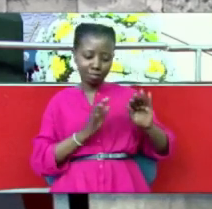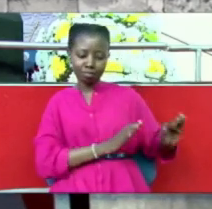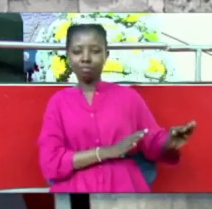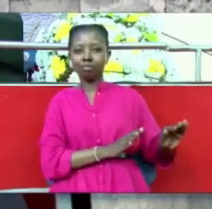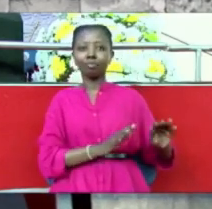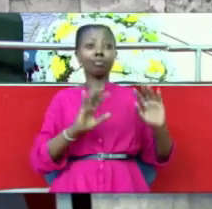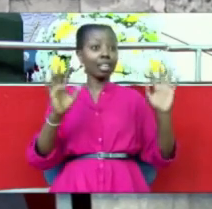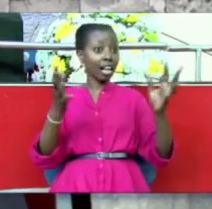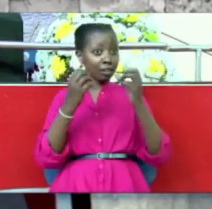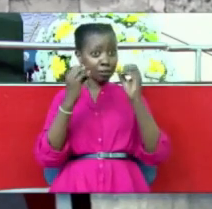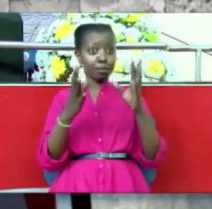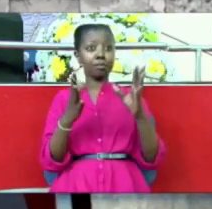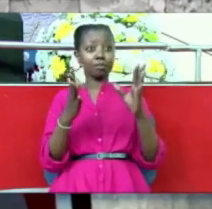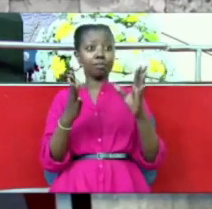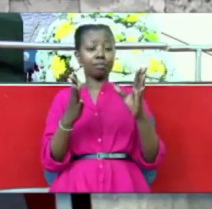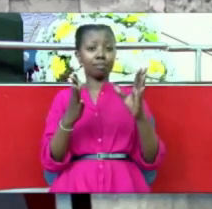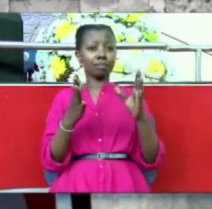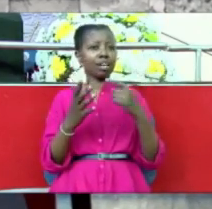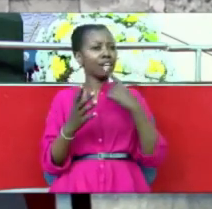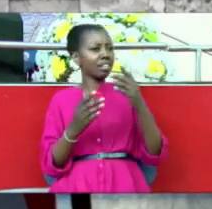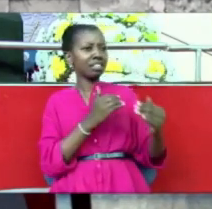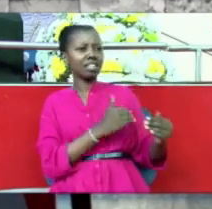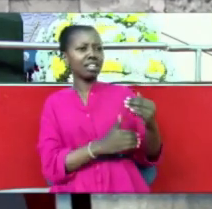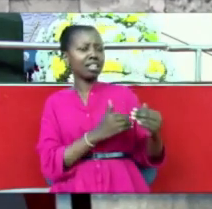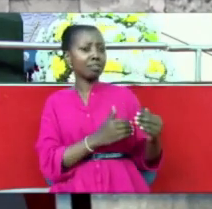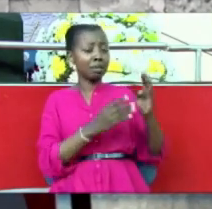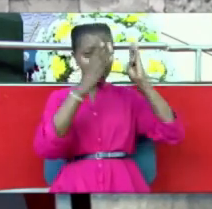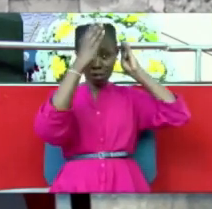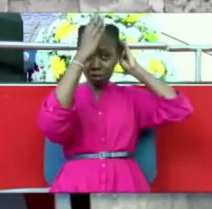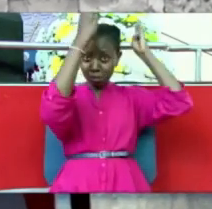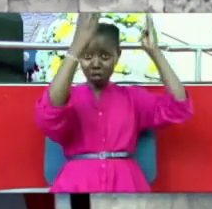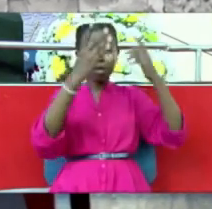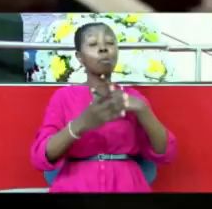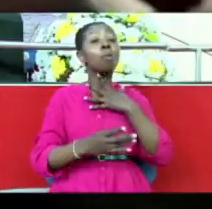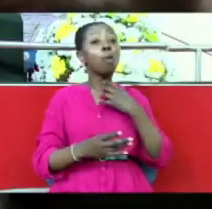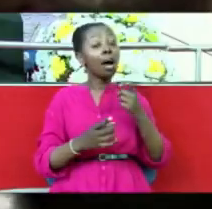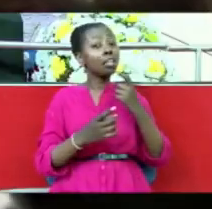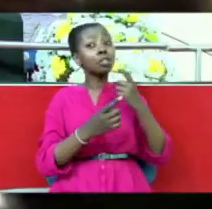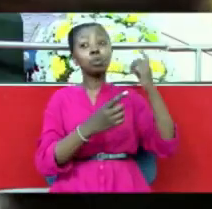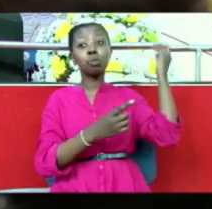Hallelujah. Amen. Sio mwambie jirani yako bishop anataka kuhubiri.